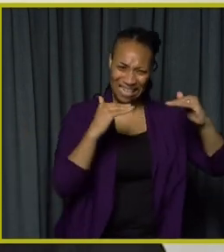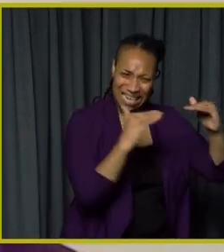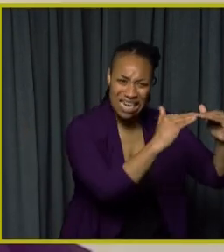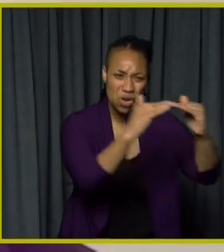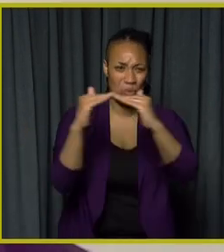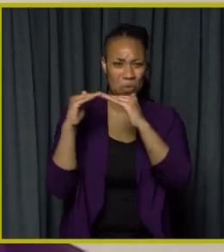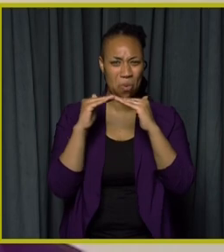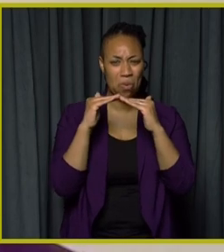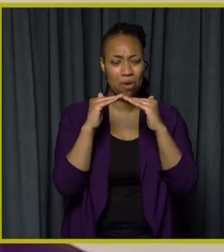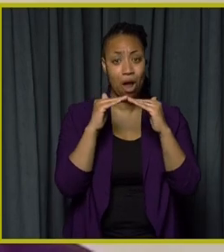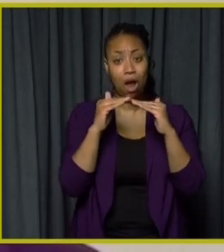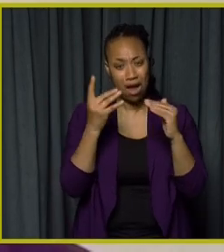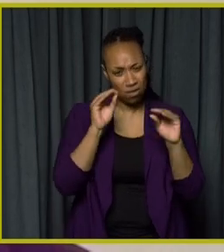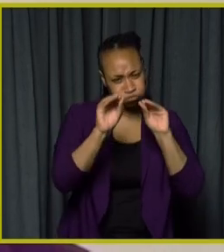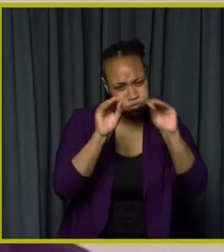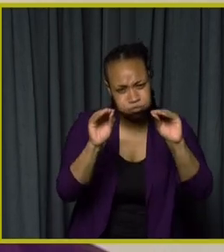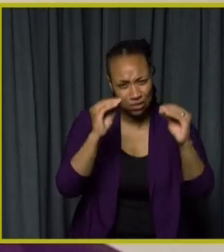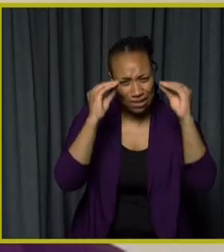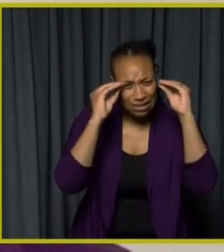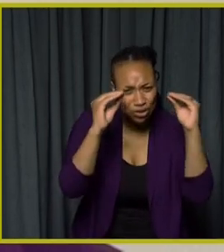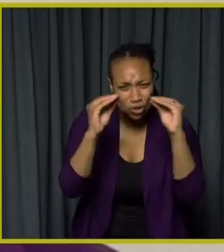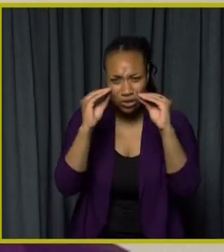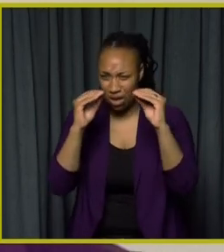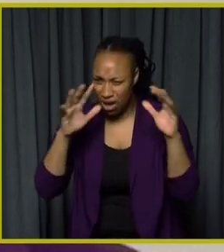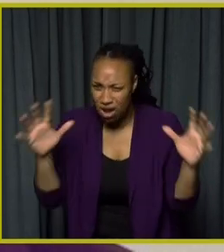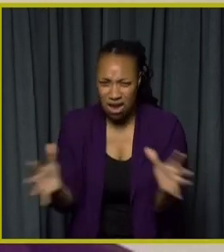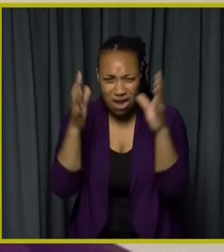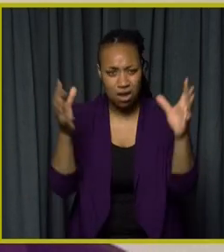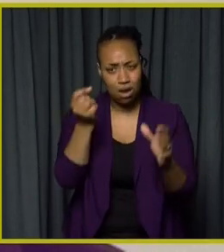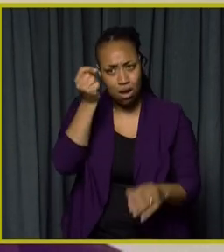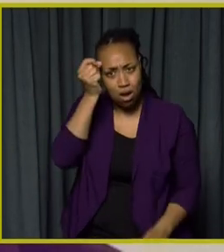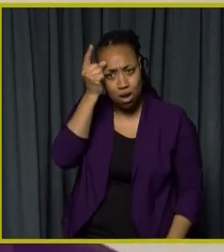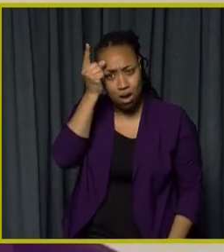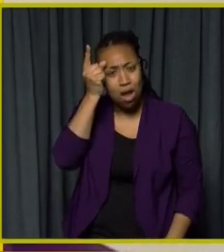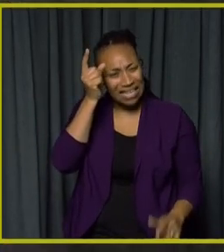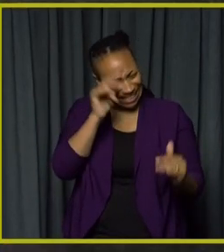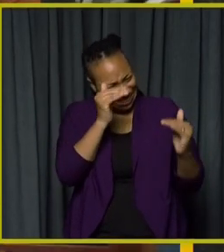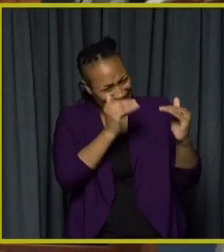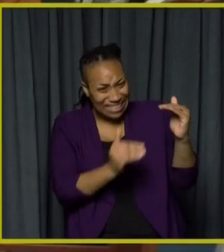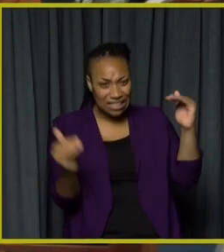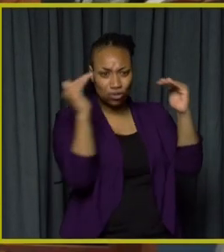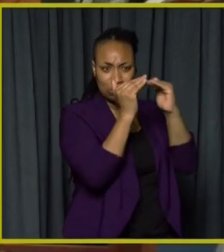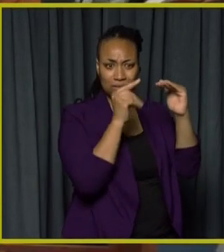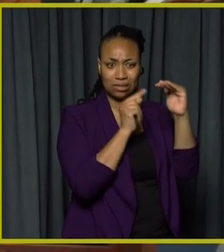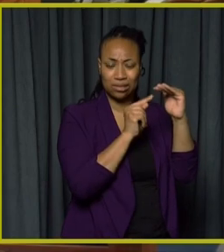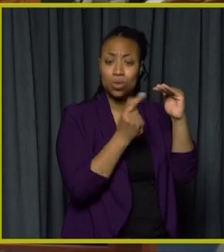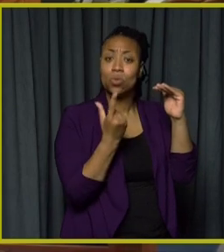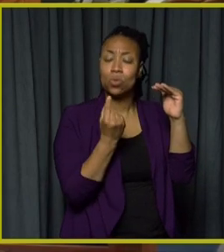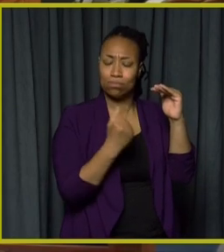America. It's time to hear from these workers. In